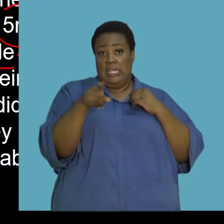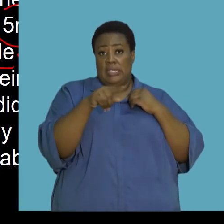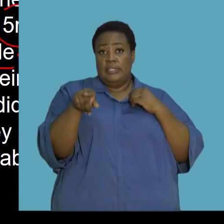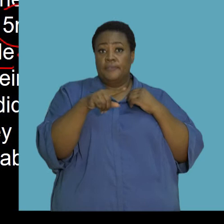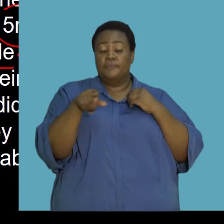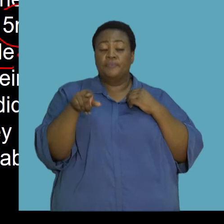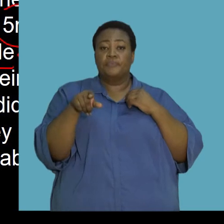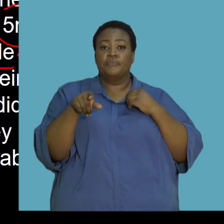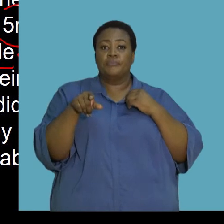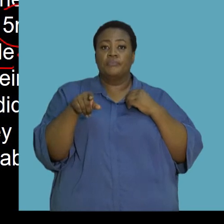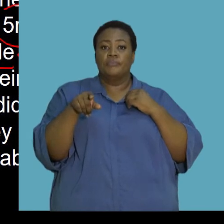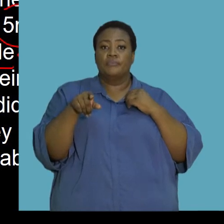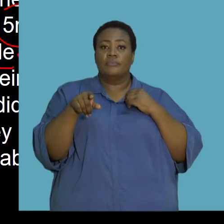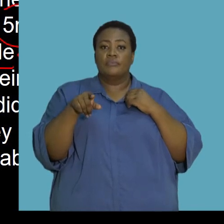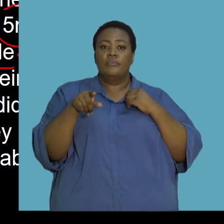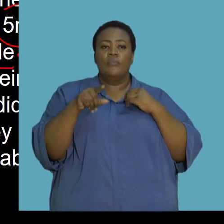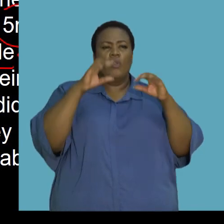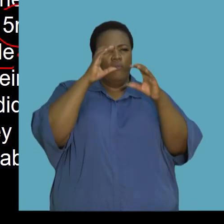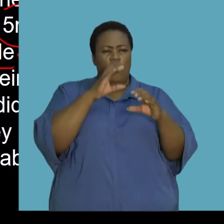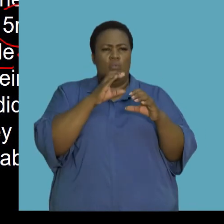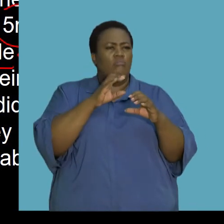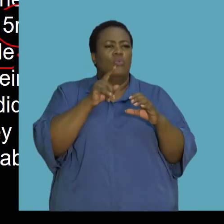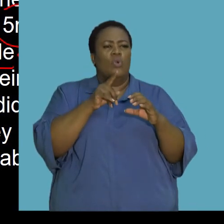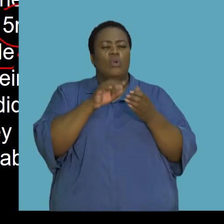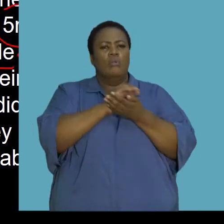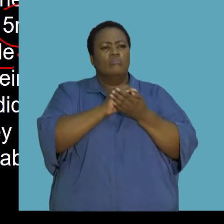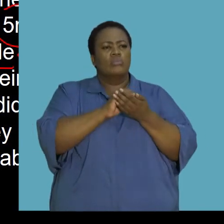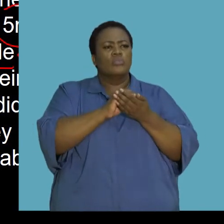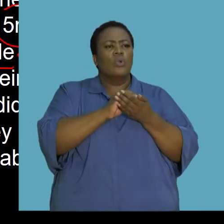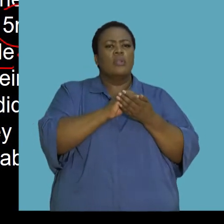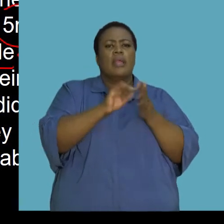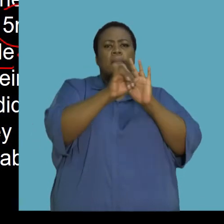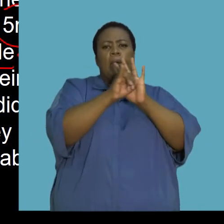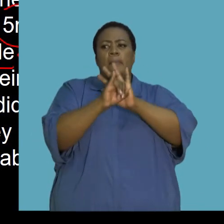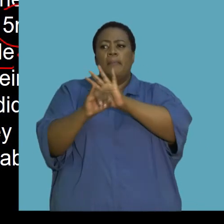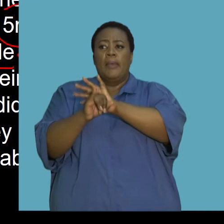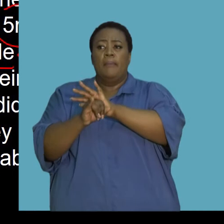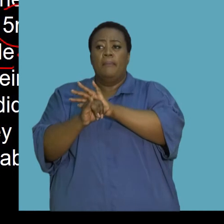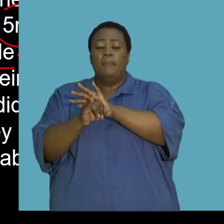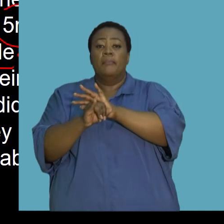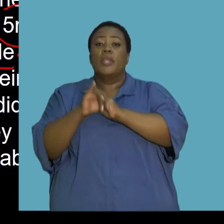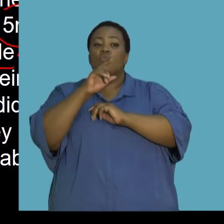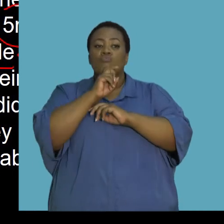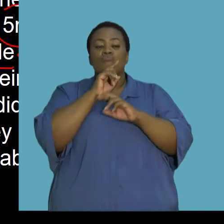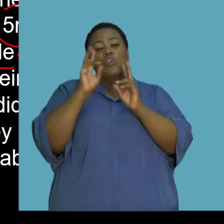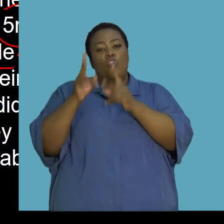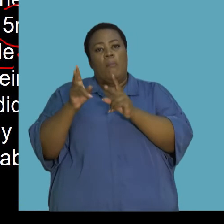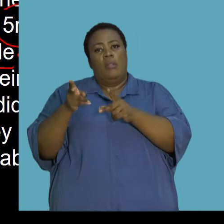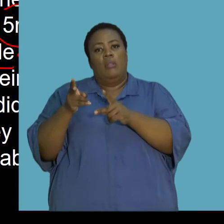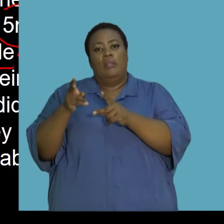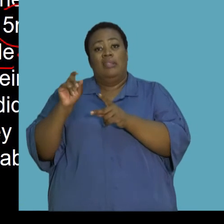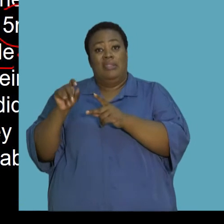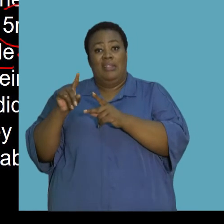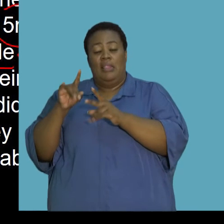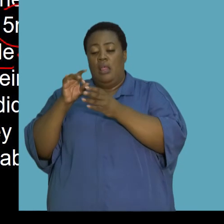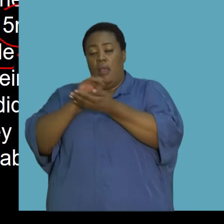these guys were looking at the sale mart, and they picked up types of bubbles. So they were looking at the regular bubble